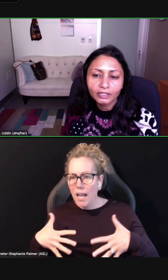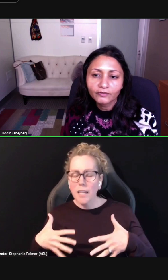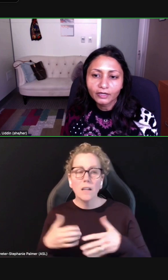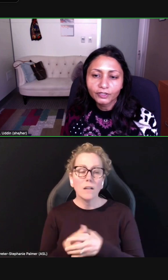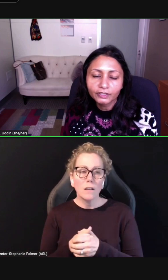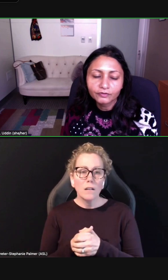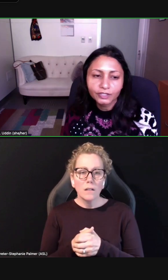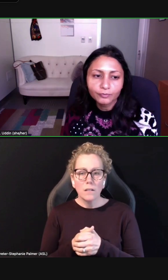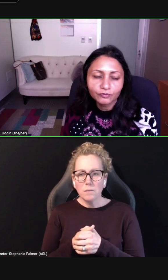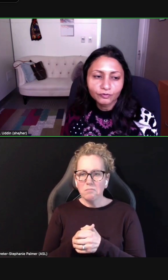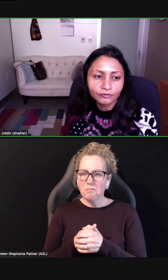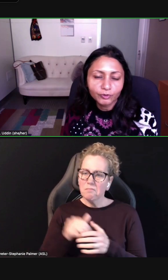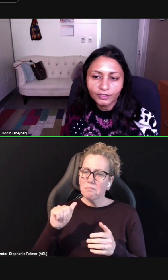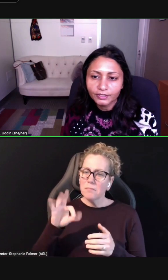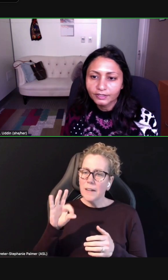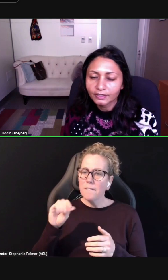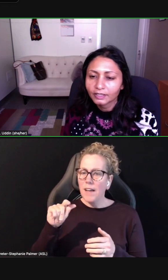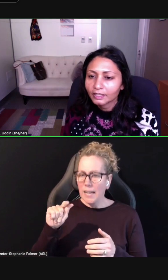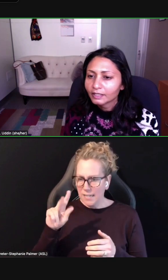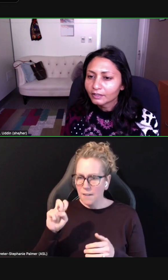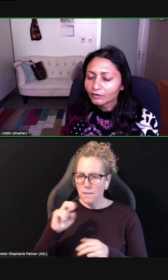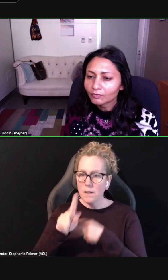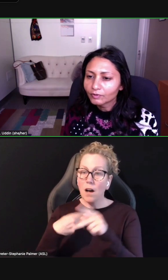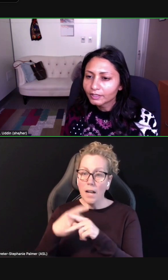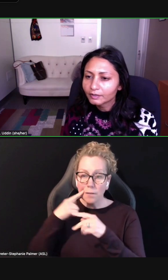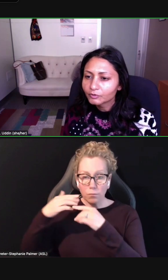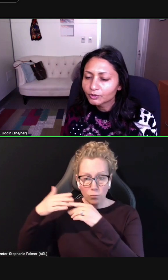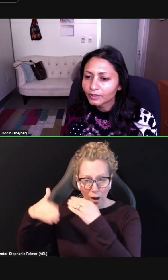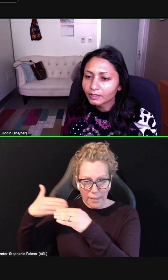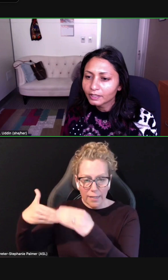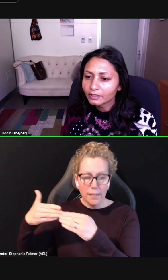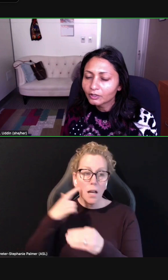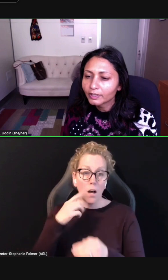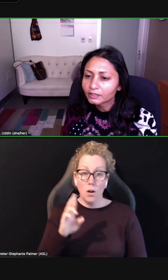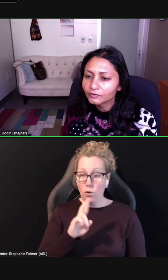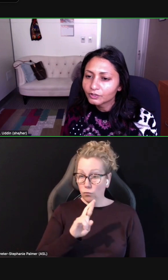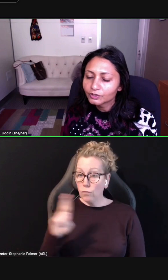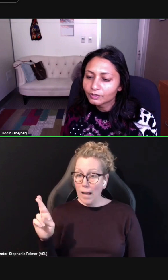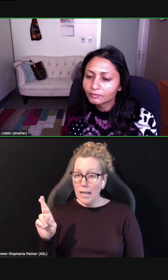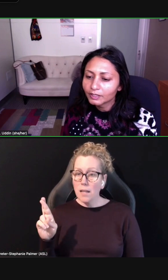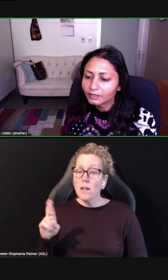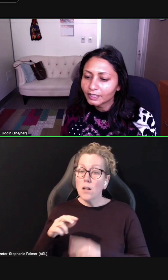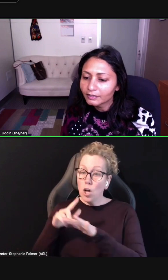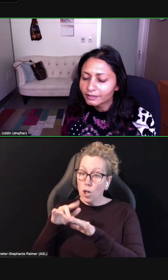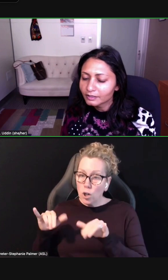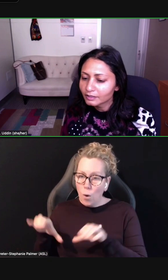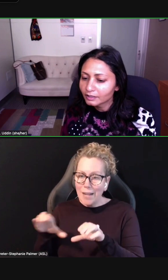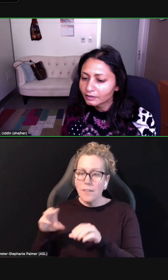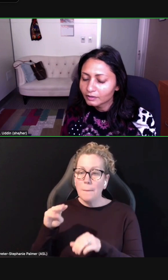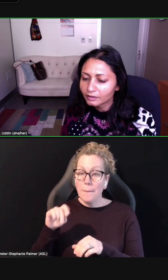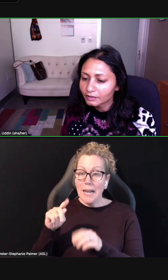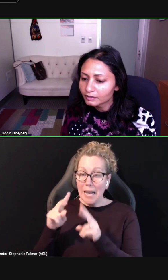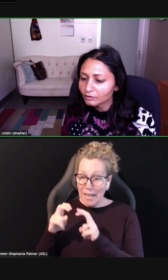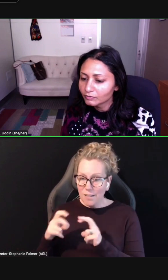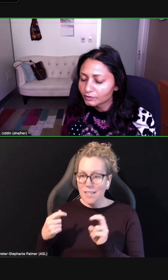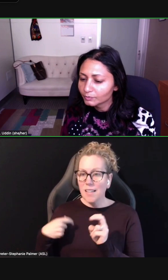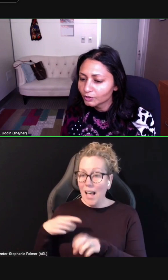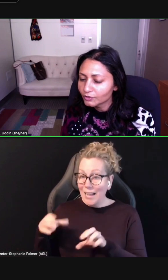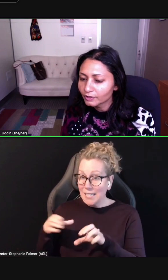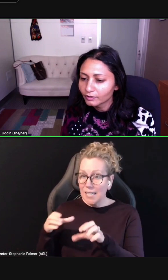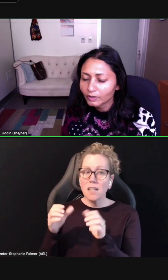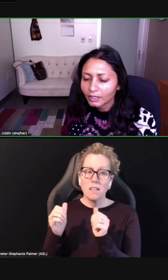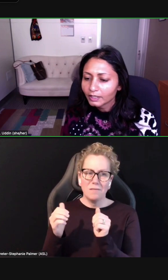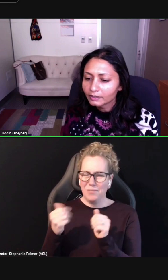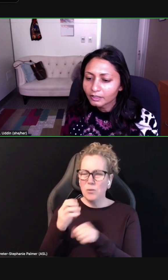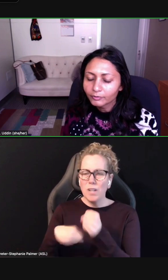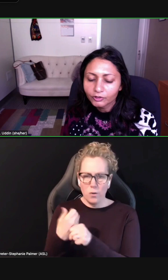kind of affective types of processing. And on the right, I'm showing a coactivation meta-analysis that I conducted some